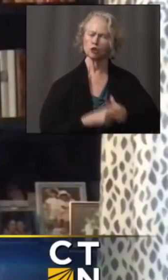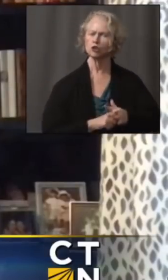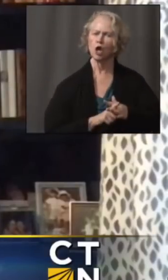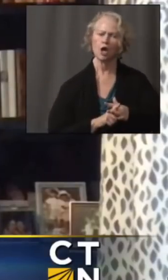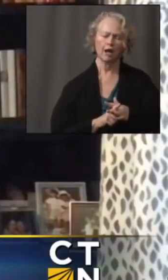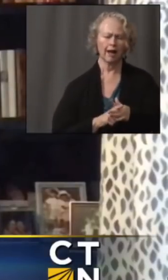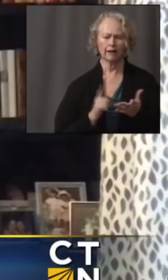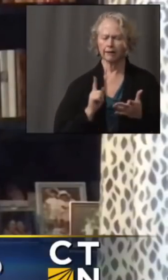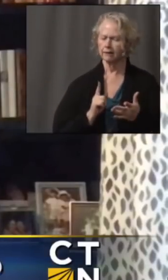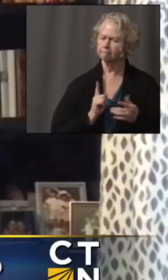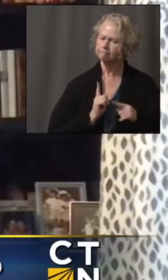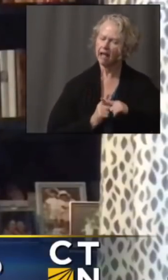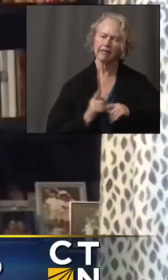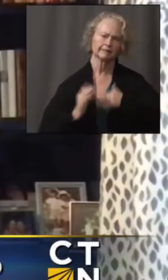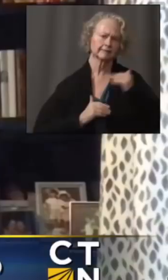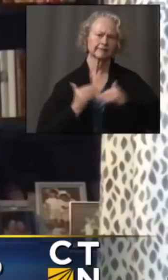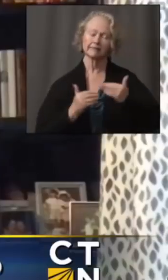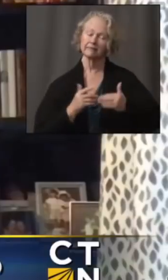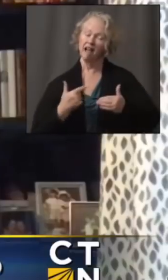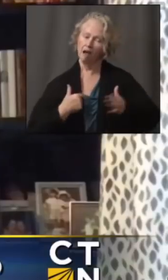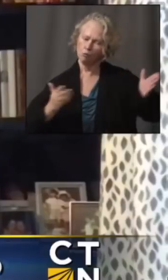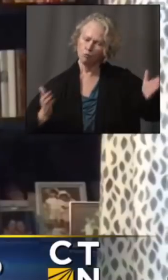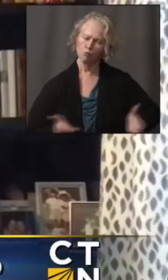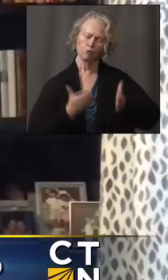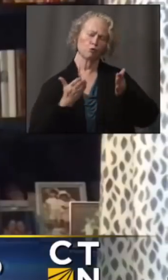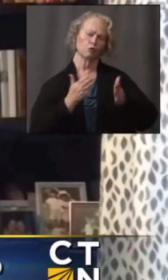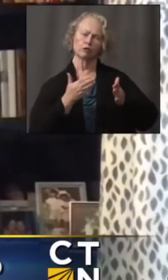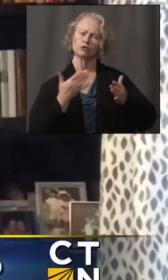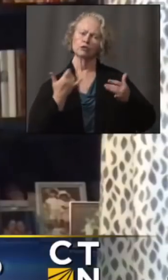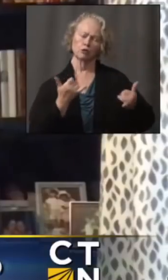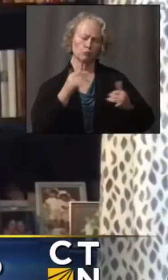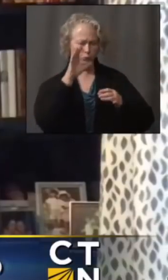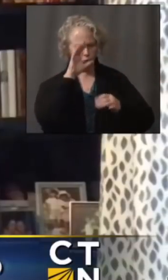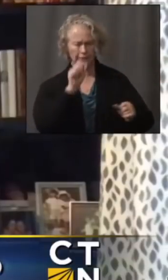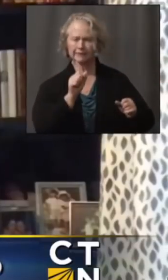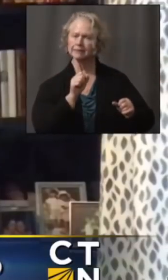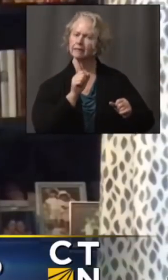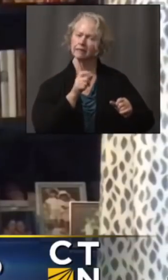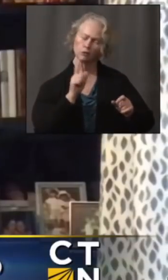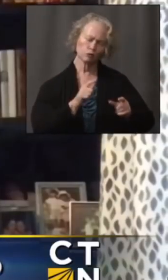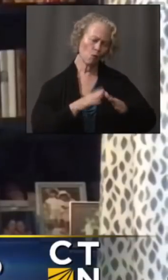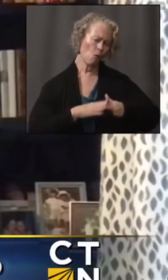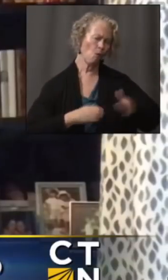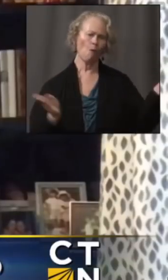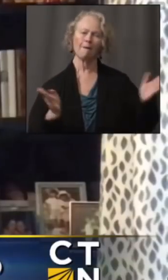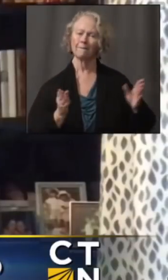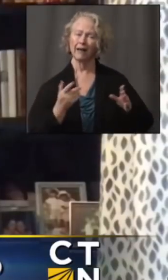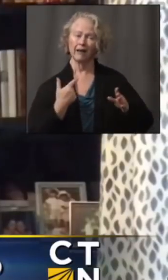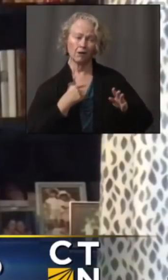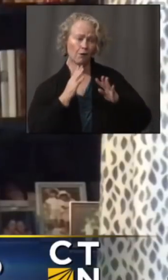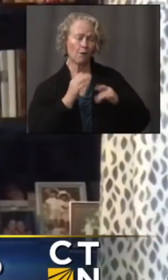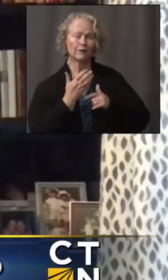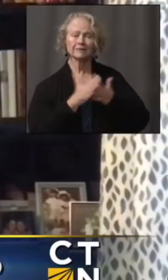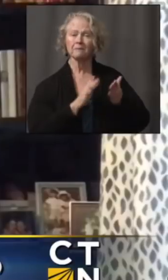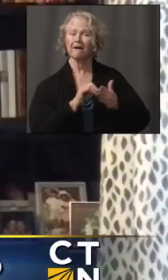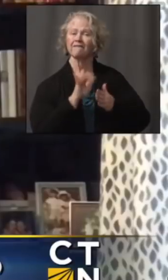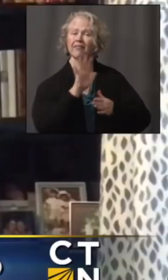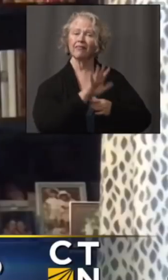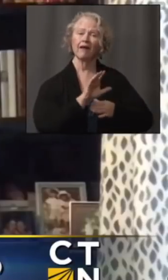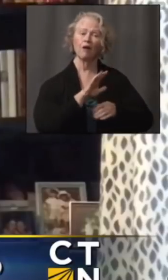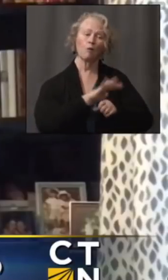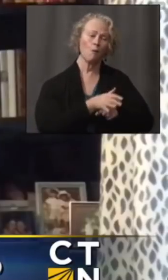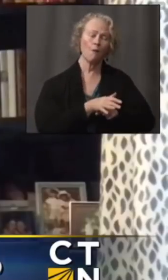I really urge the Trump administration to open the doors. I've talked to a number of people on their COVID task force, and I think they're ready